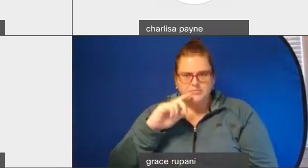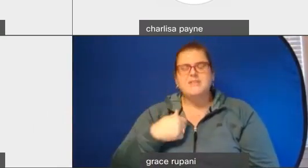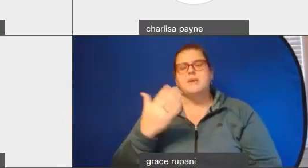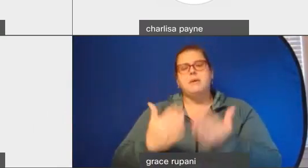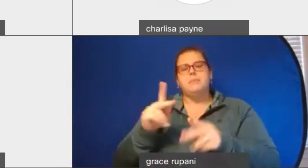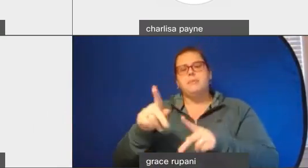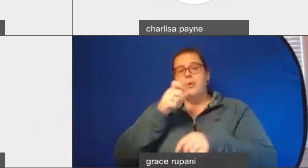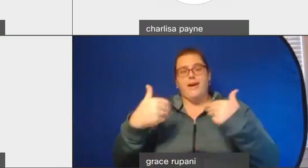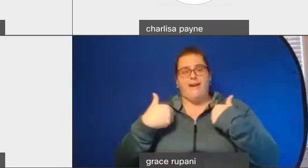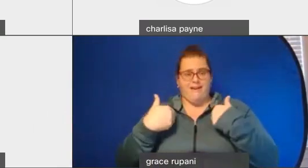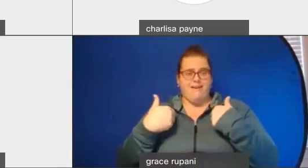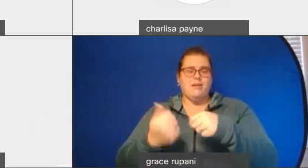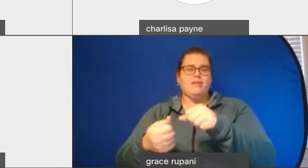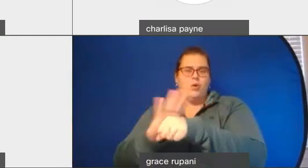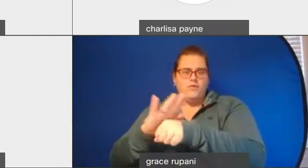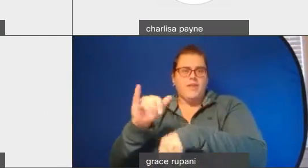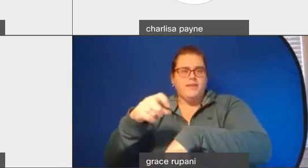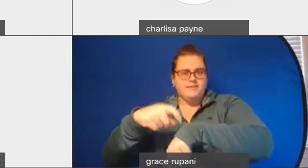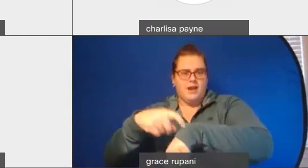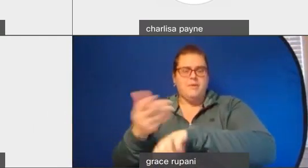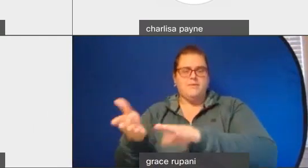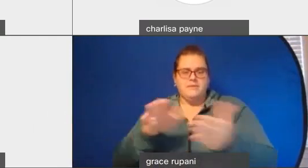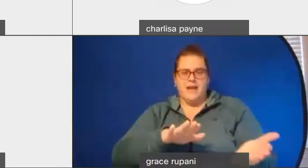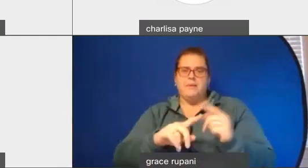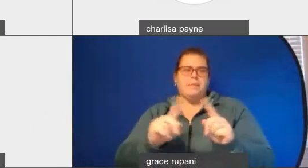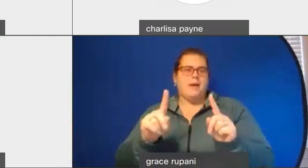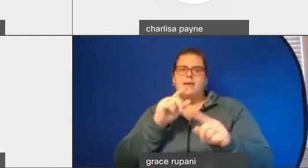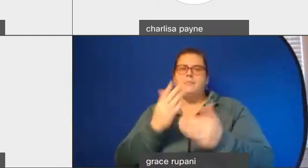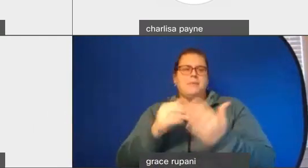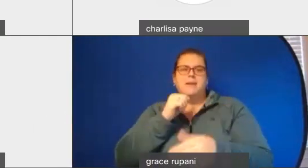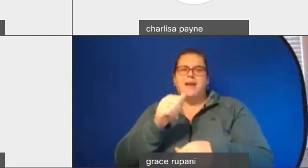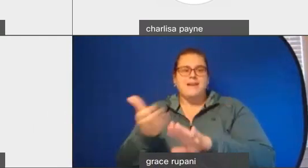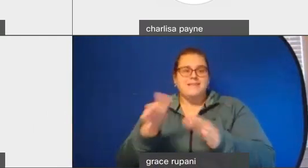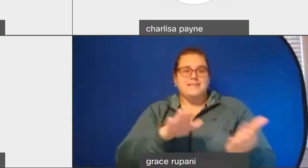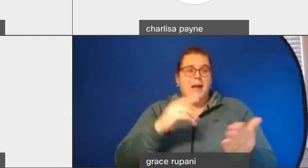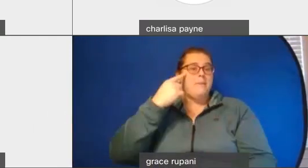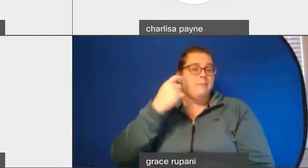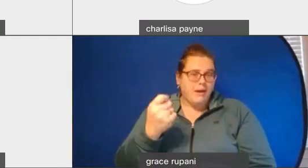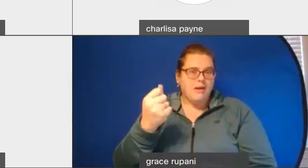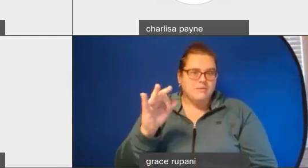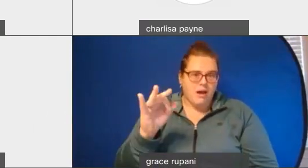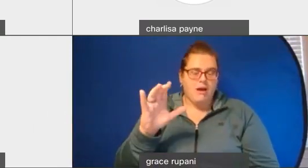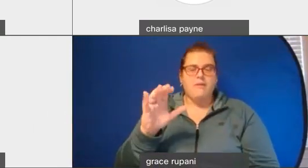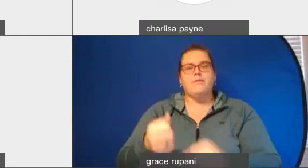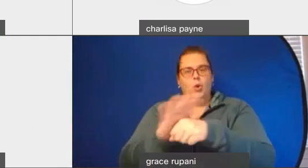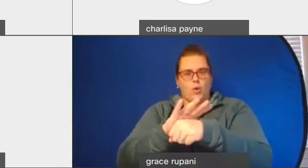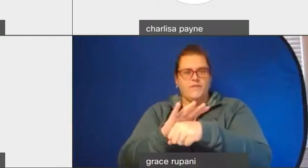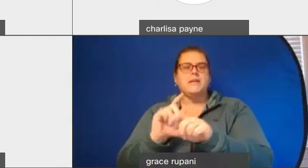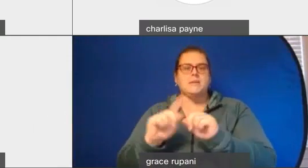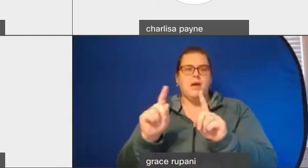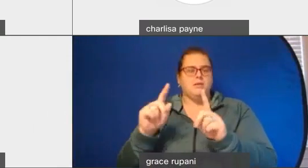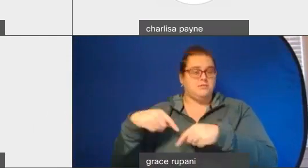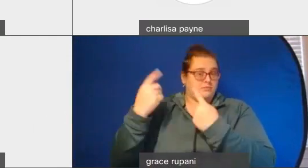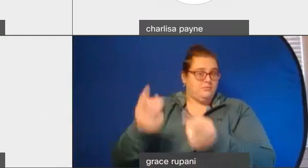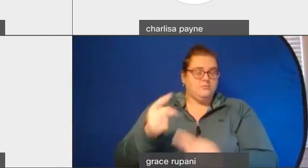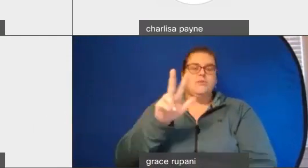did not die from COVID. But at this time, of the deaths that we've had this year, 33 people had COVID.